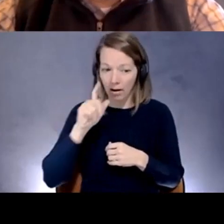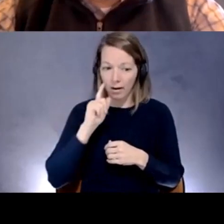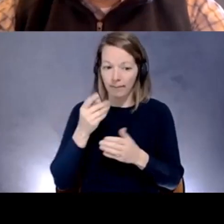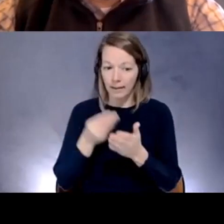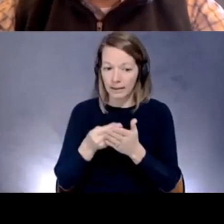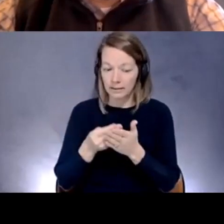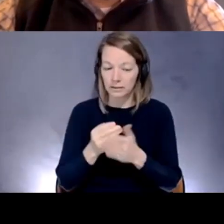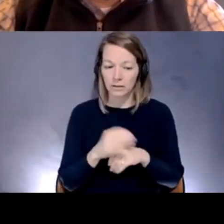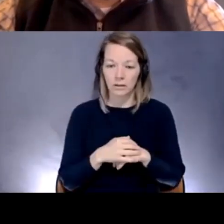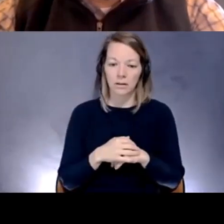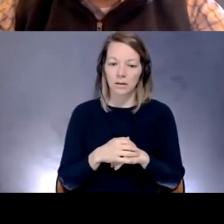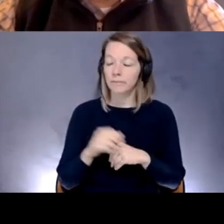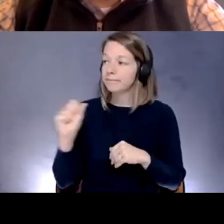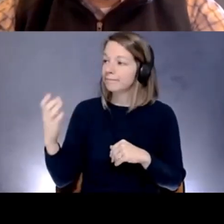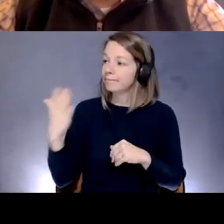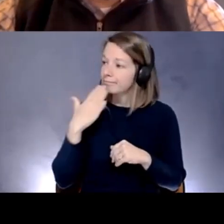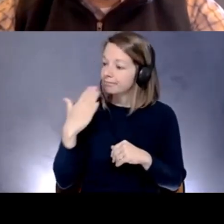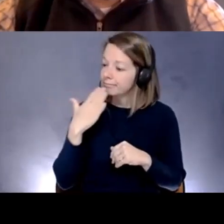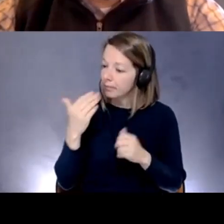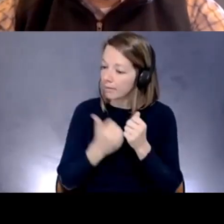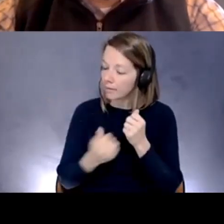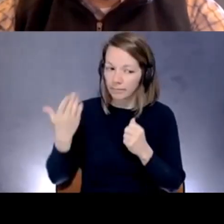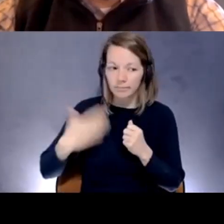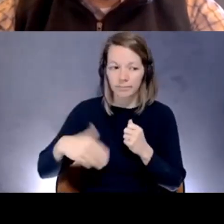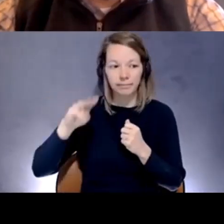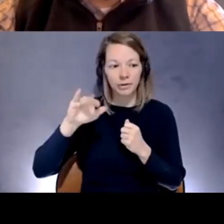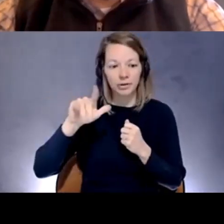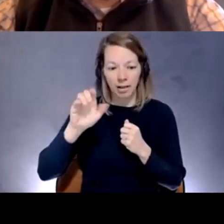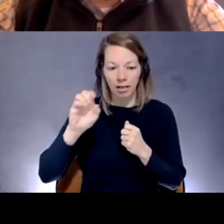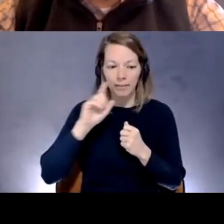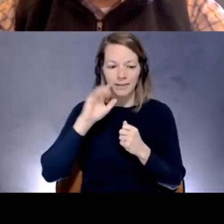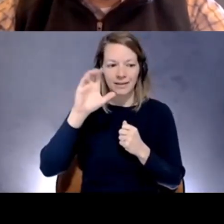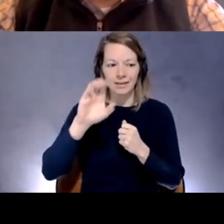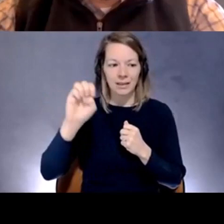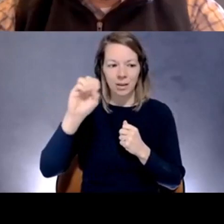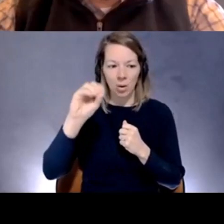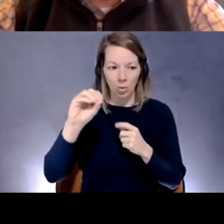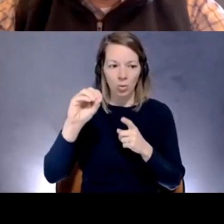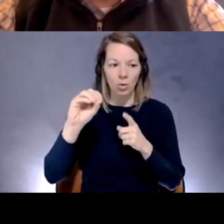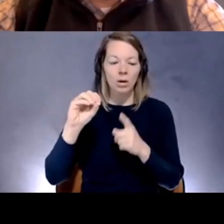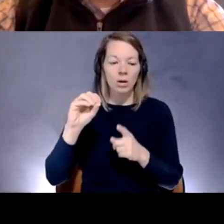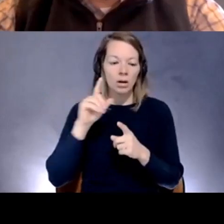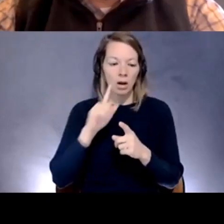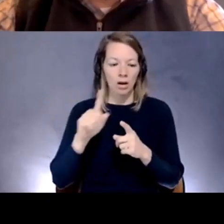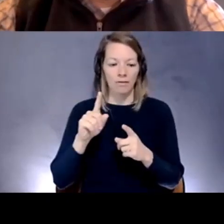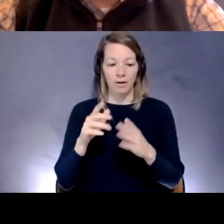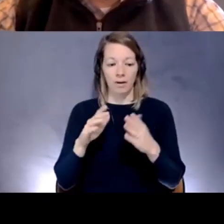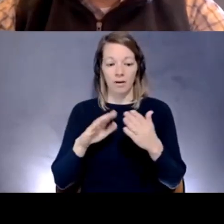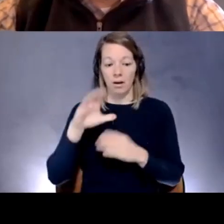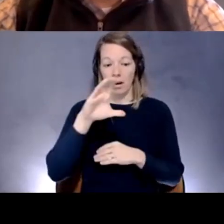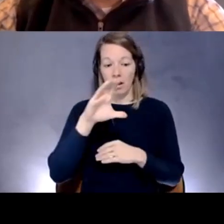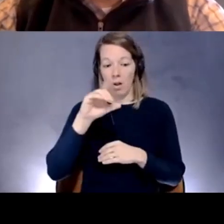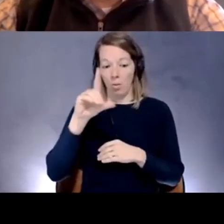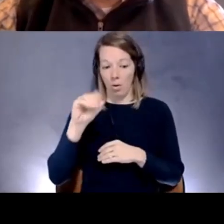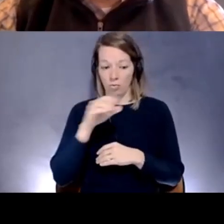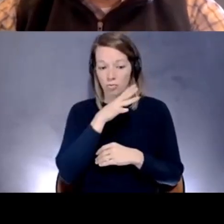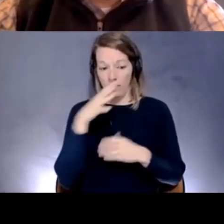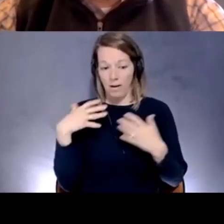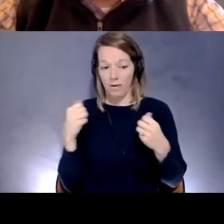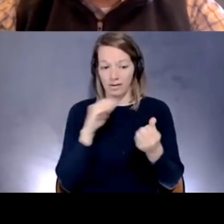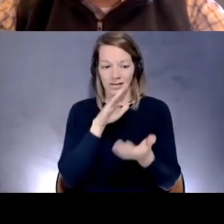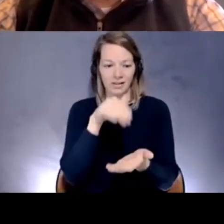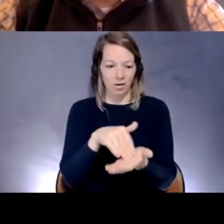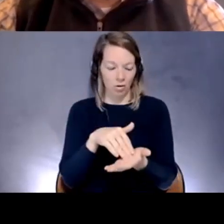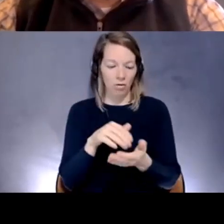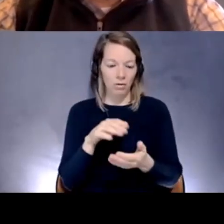Yeah, thanks, Nancy. Hi, everyone. I'm Michelle Mills, and I'm the CEO at the Colorado Rural Health Center. We are the state office of rural